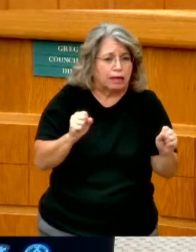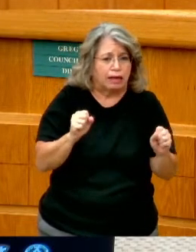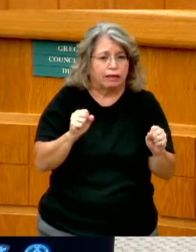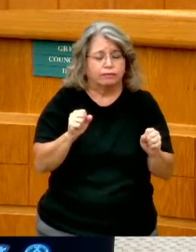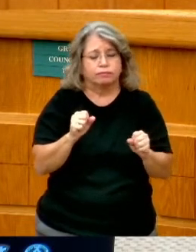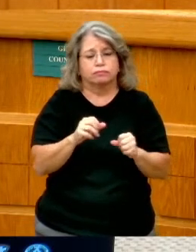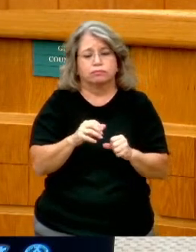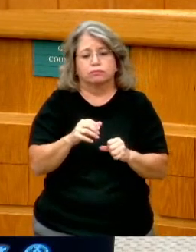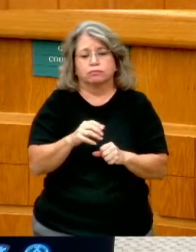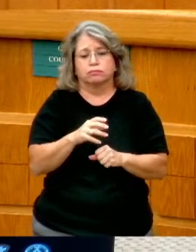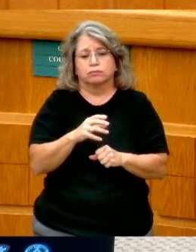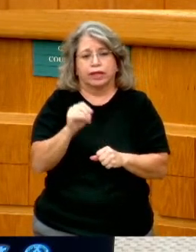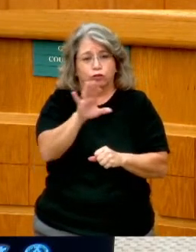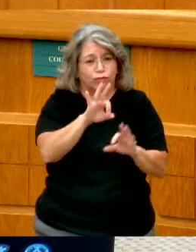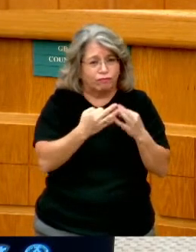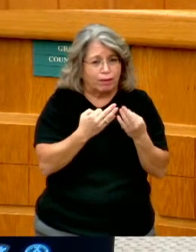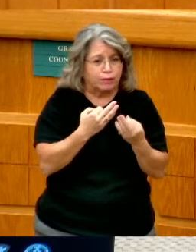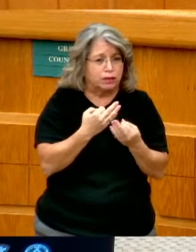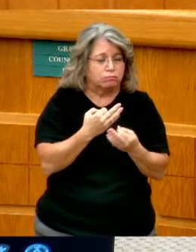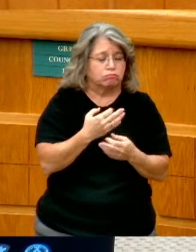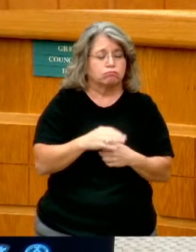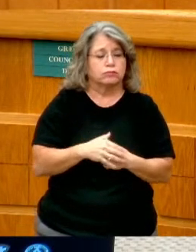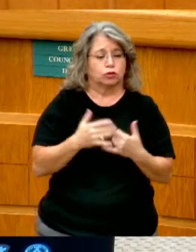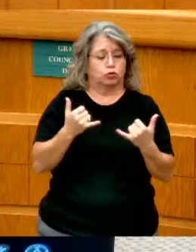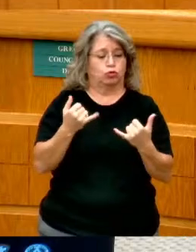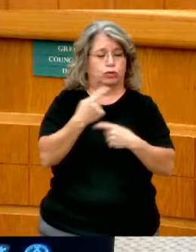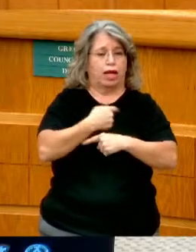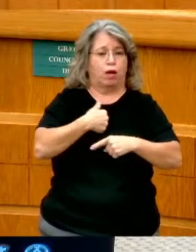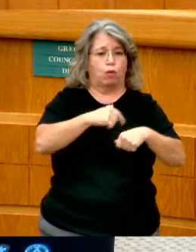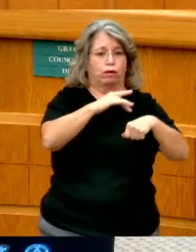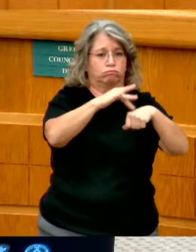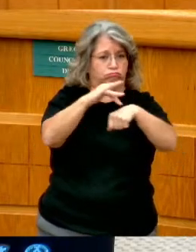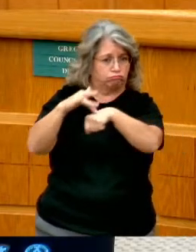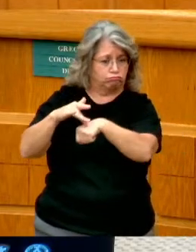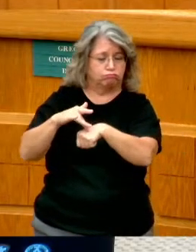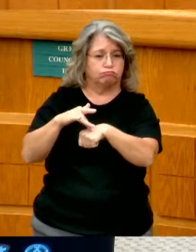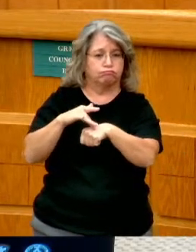Today, I just wanted to highlight some of the current information